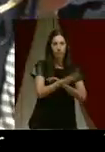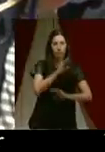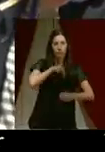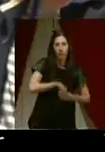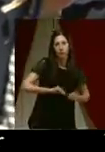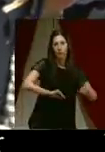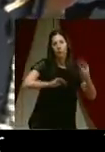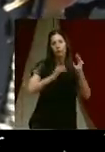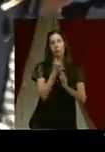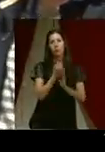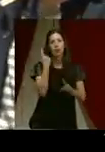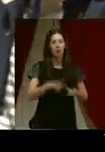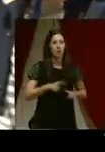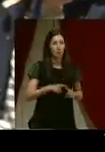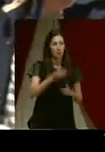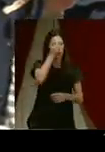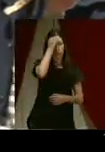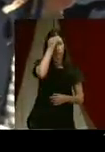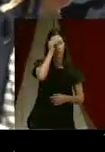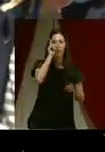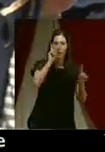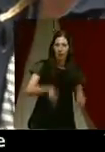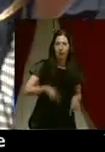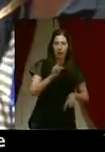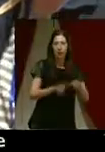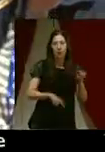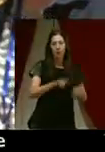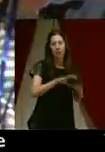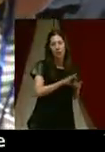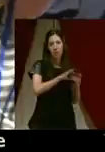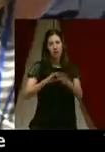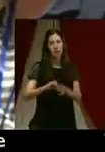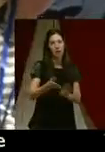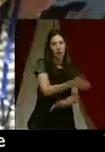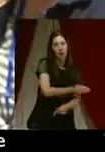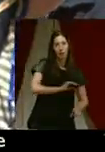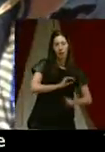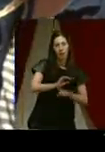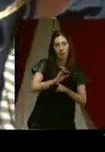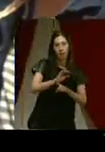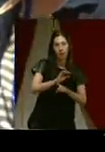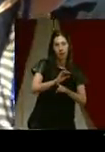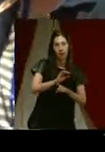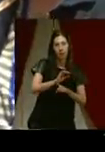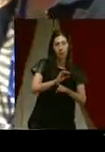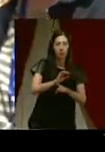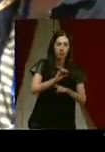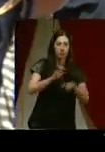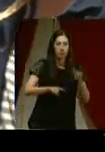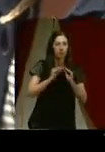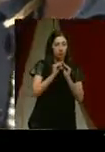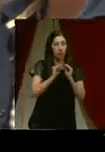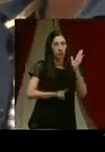Accessibility implemented in Apple products is also specified by the economic